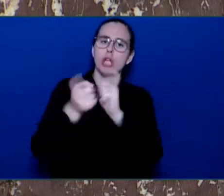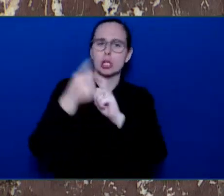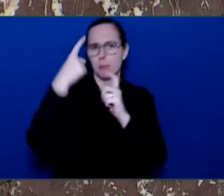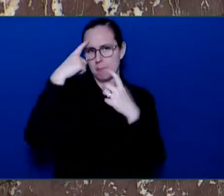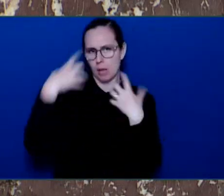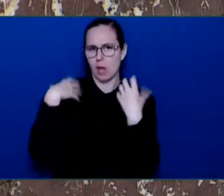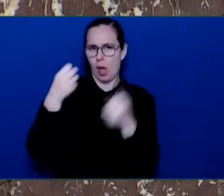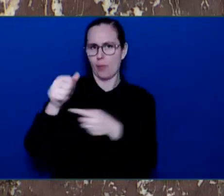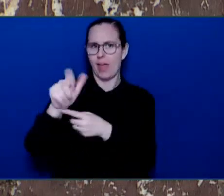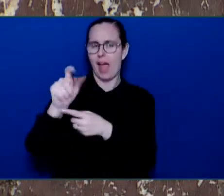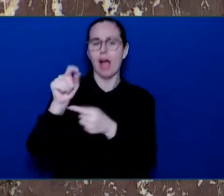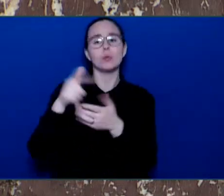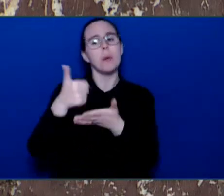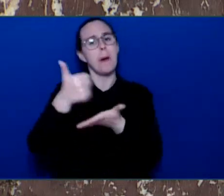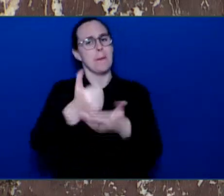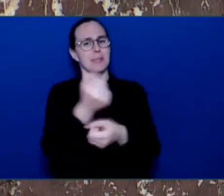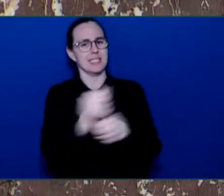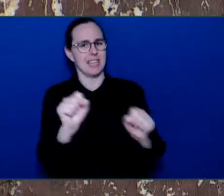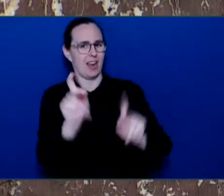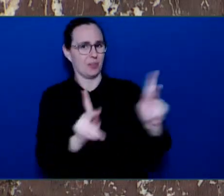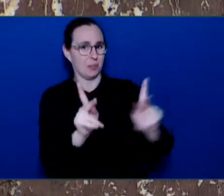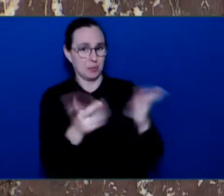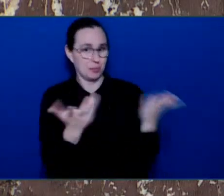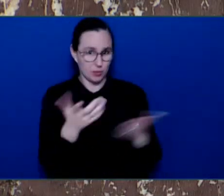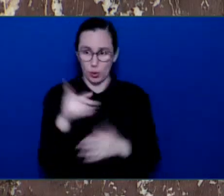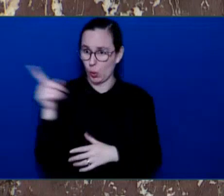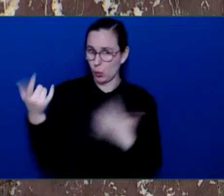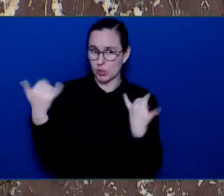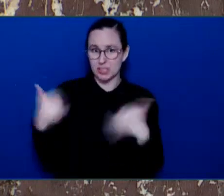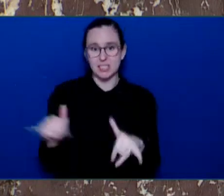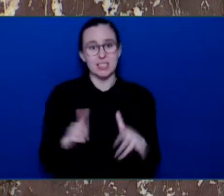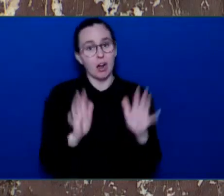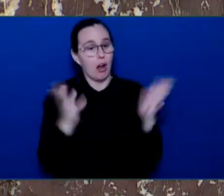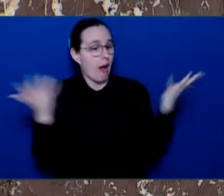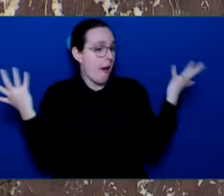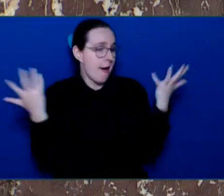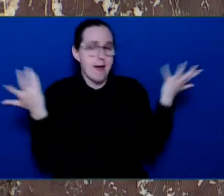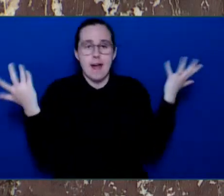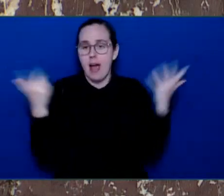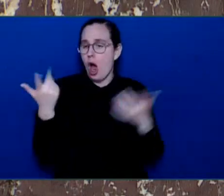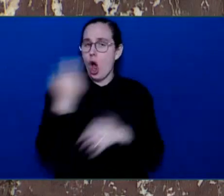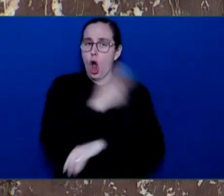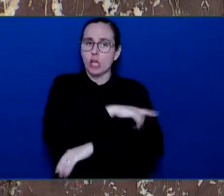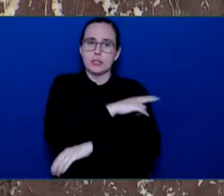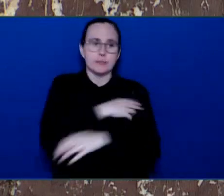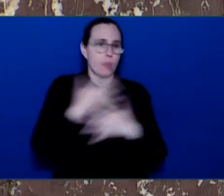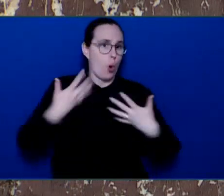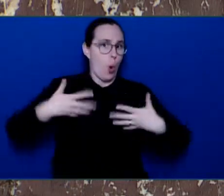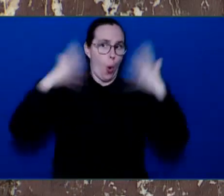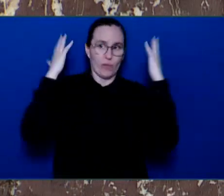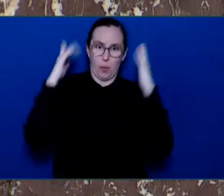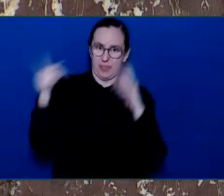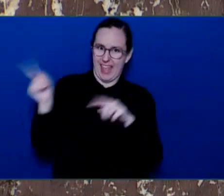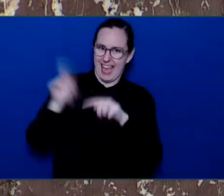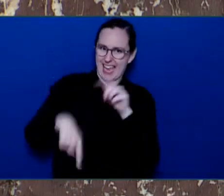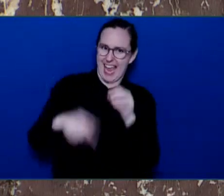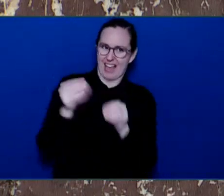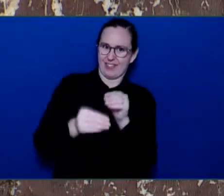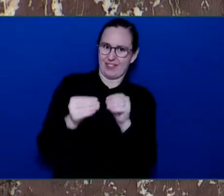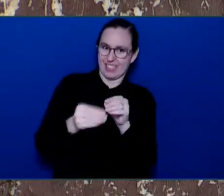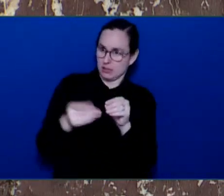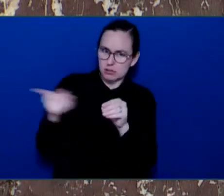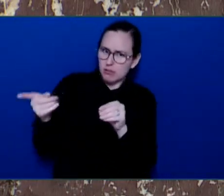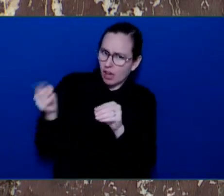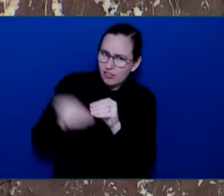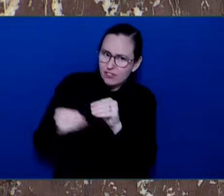continue to tolerate the NDP's new normal that leads to these kind of tragedies and traumatizes frontline healthcare